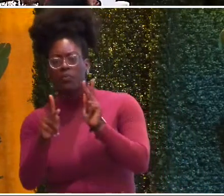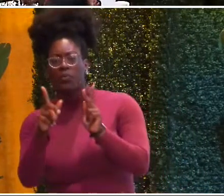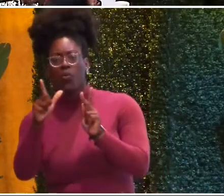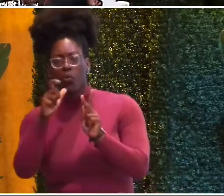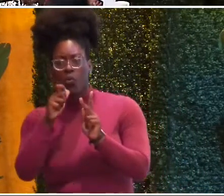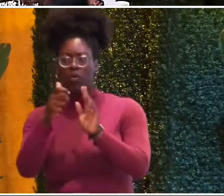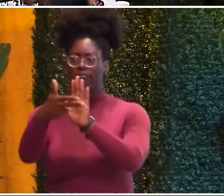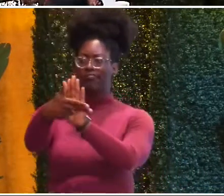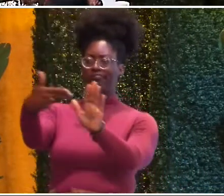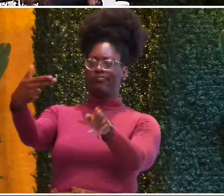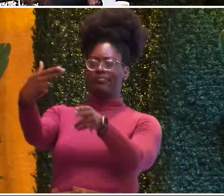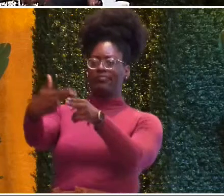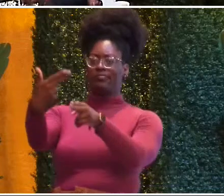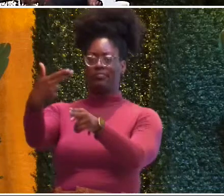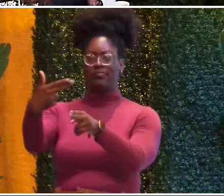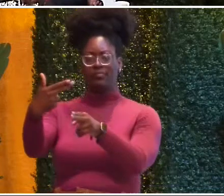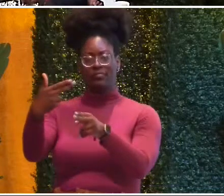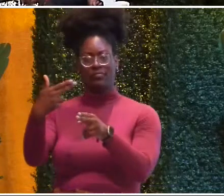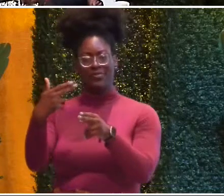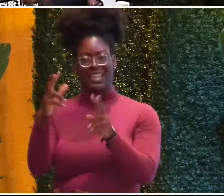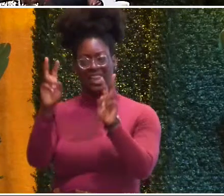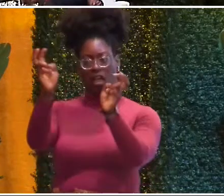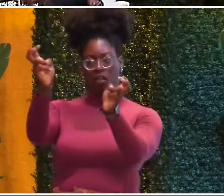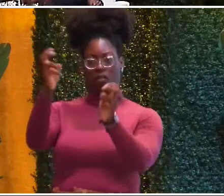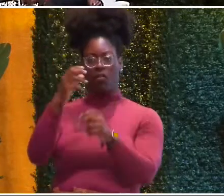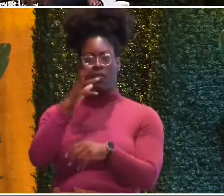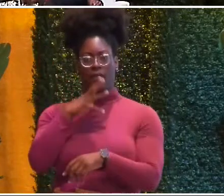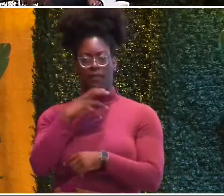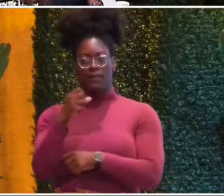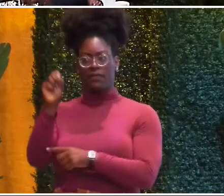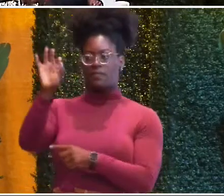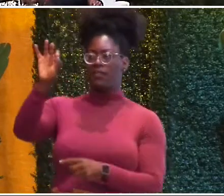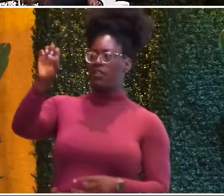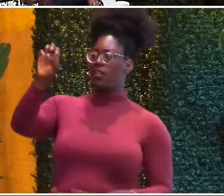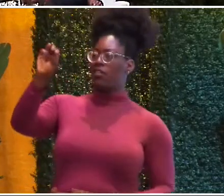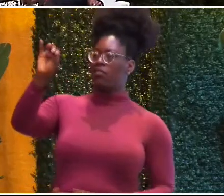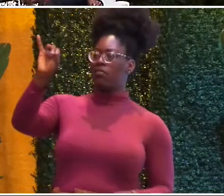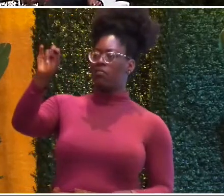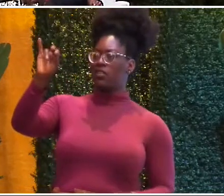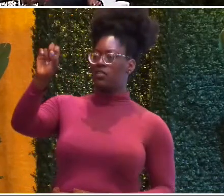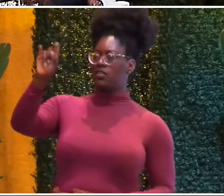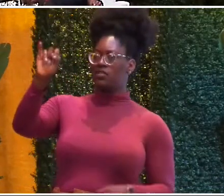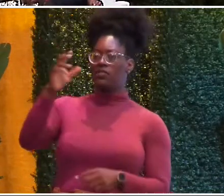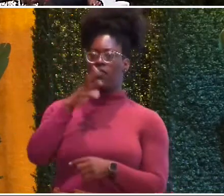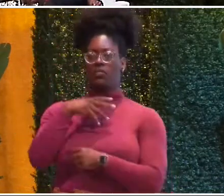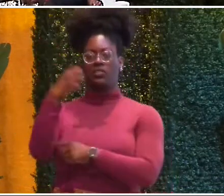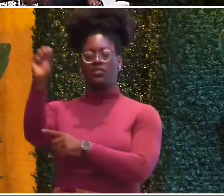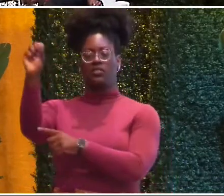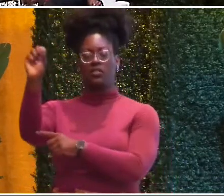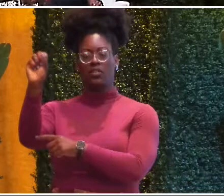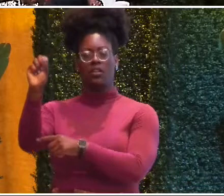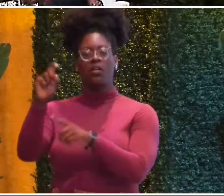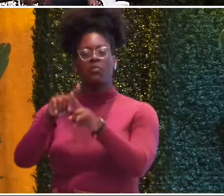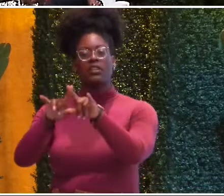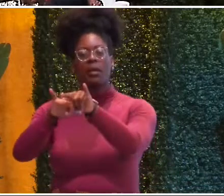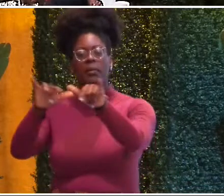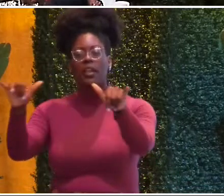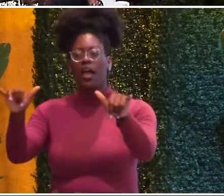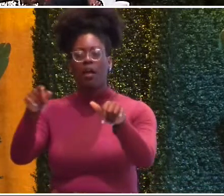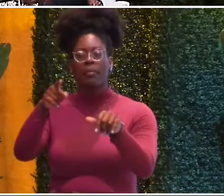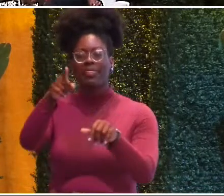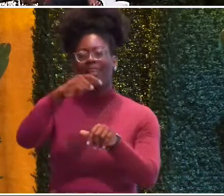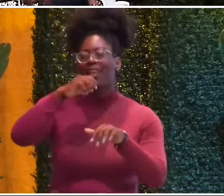it. We're the ones actually doing the work behind whatever performance art is going on